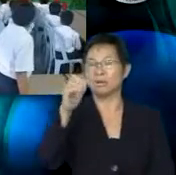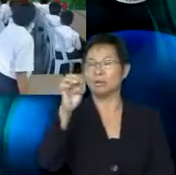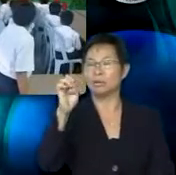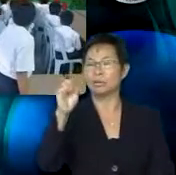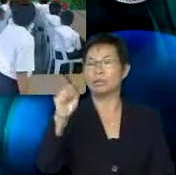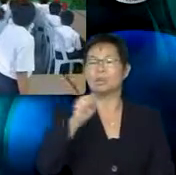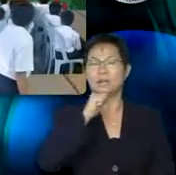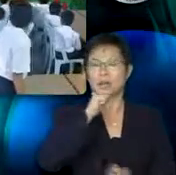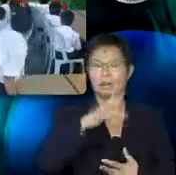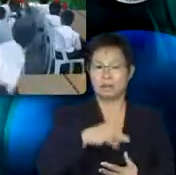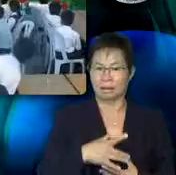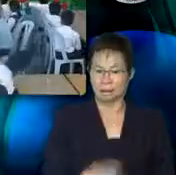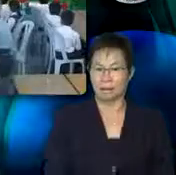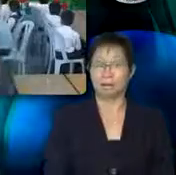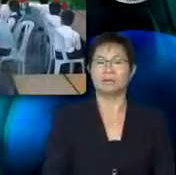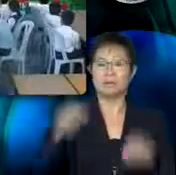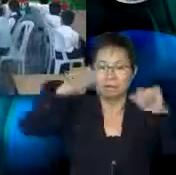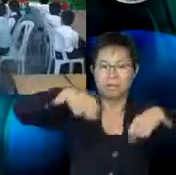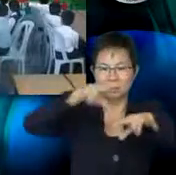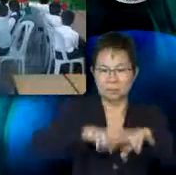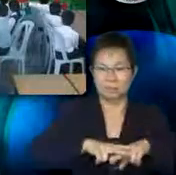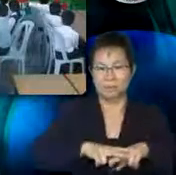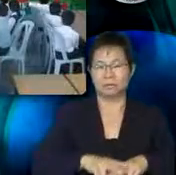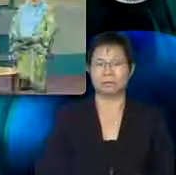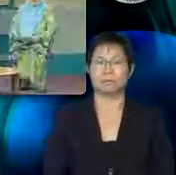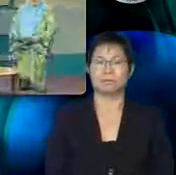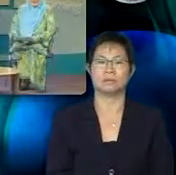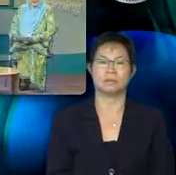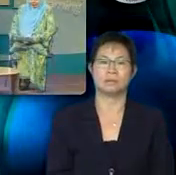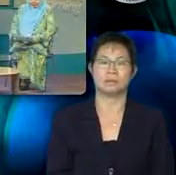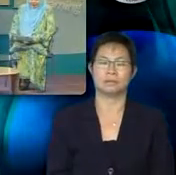not like. Okay, you can sit down, Prasan.